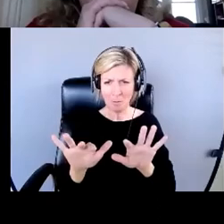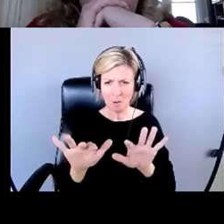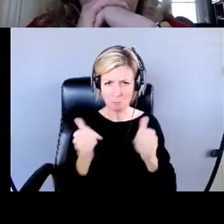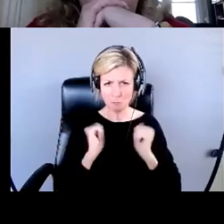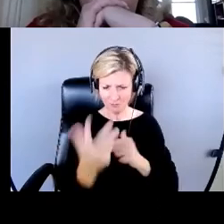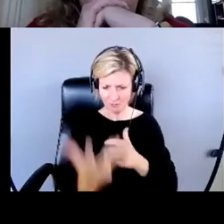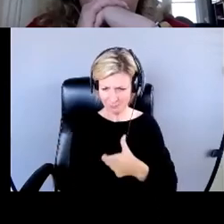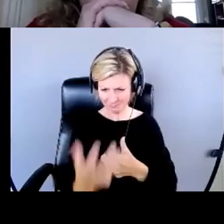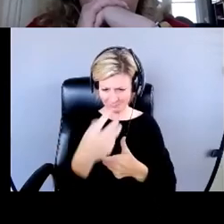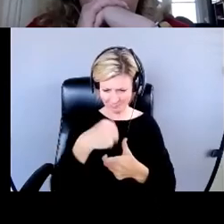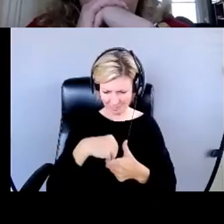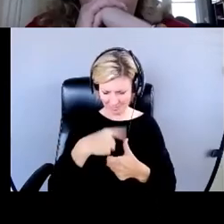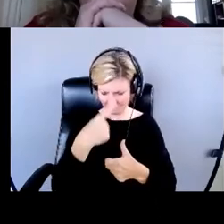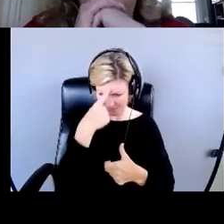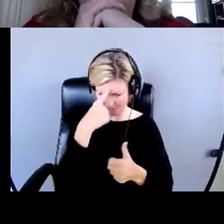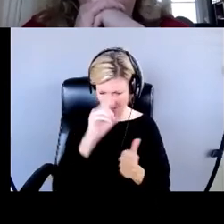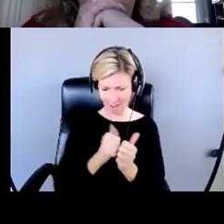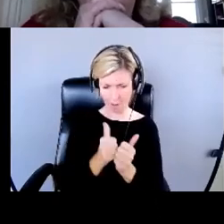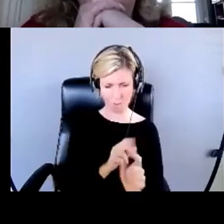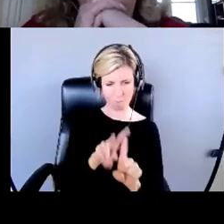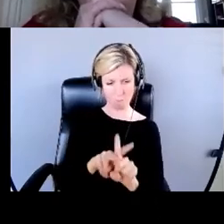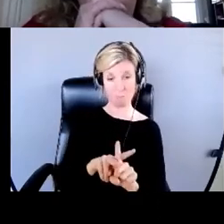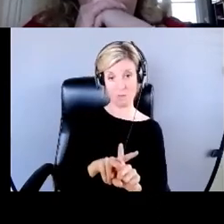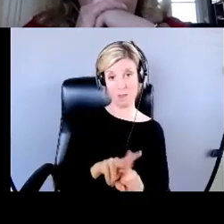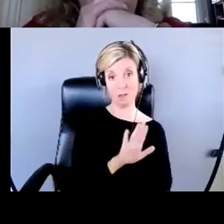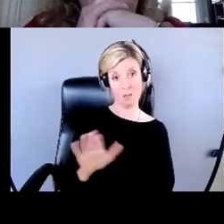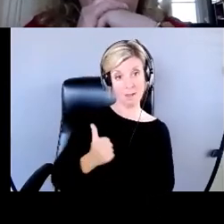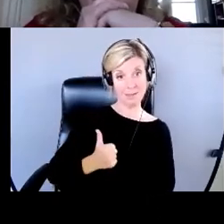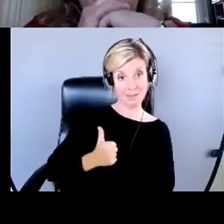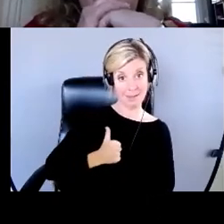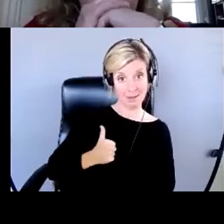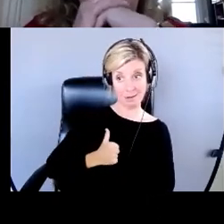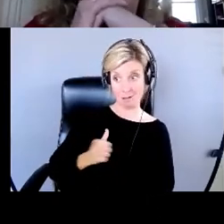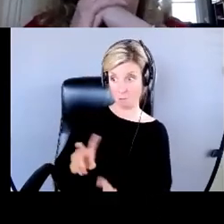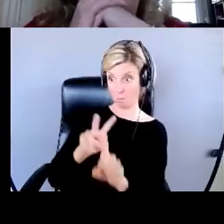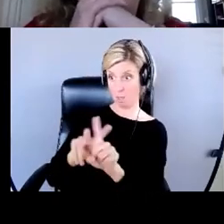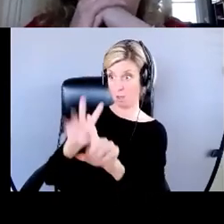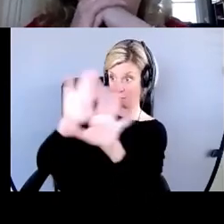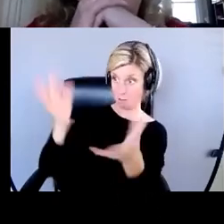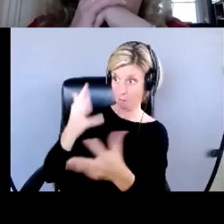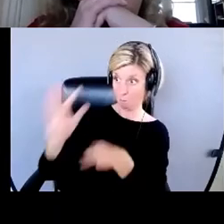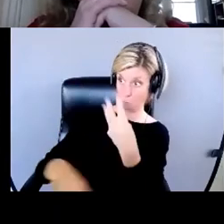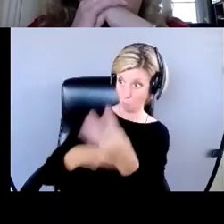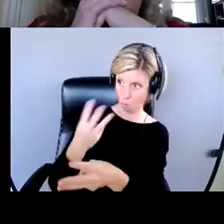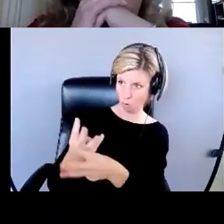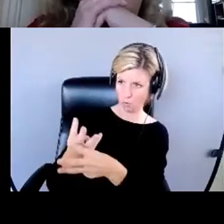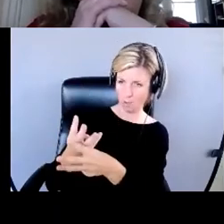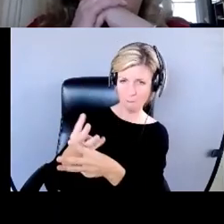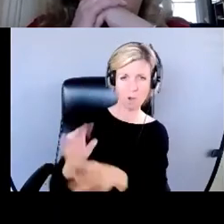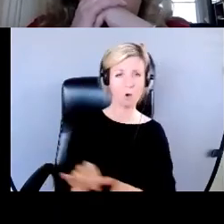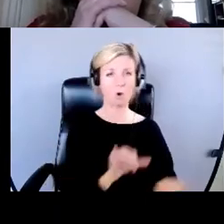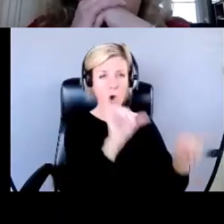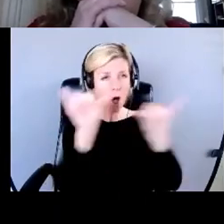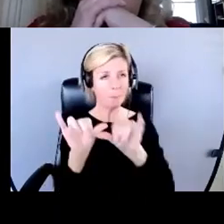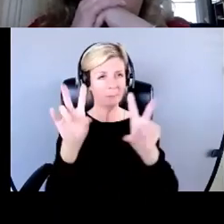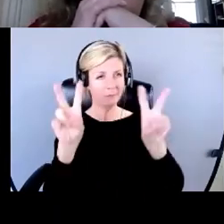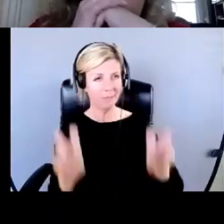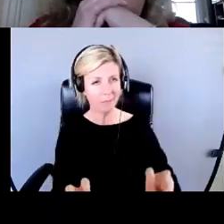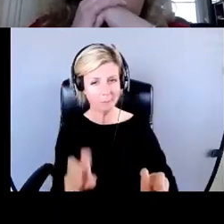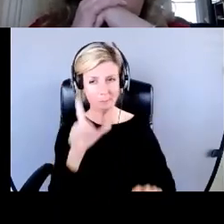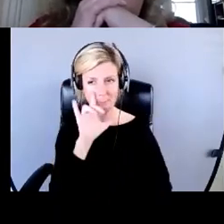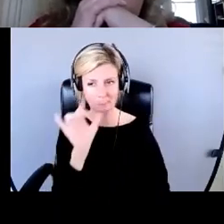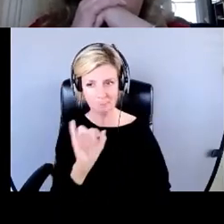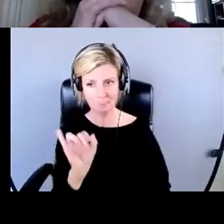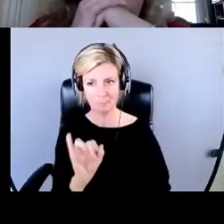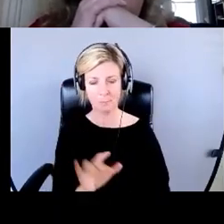international. What does it have in common so far? And even within the provinces of Canada, we hear,